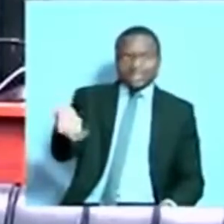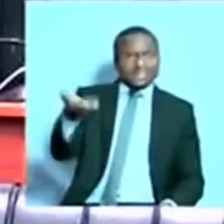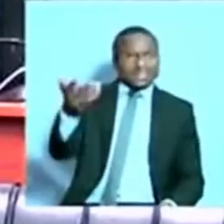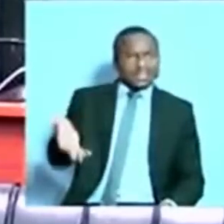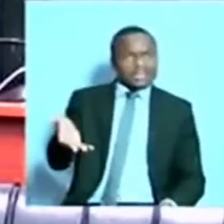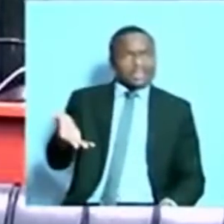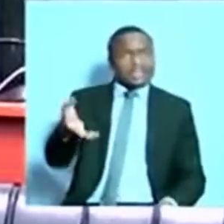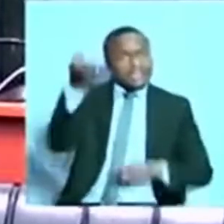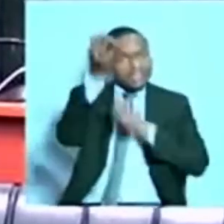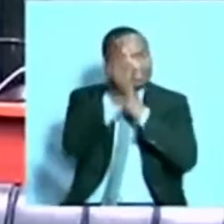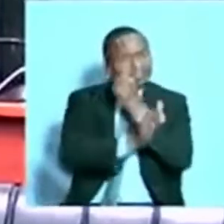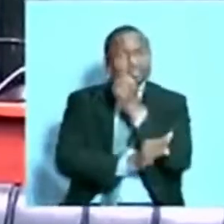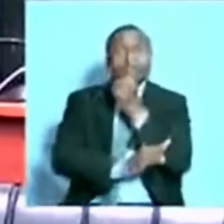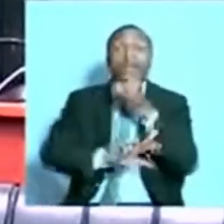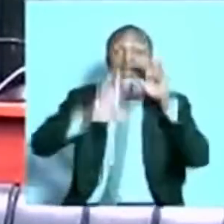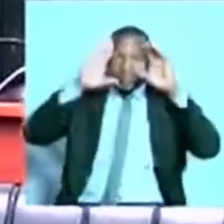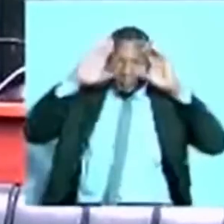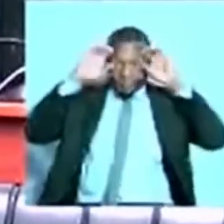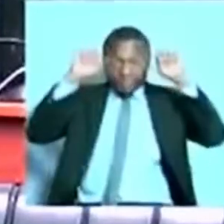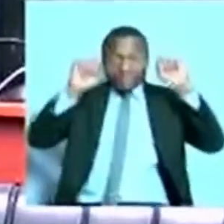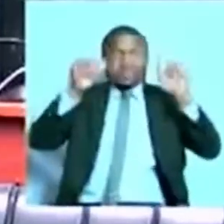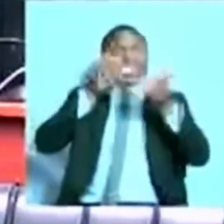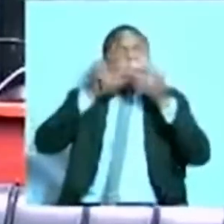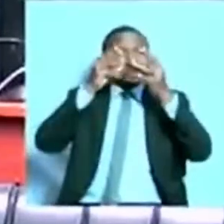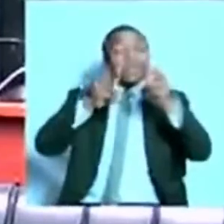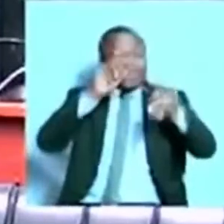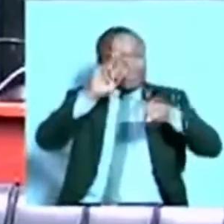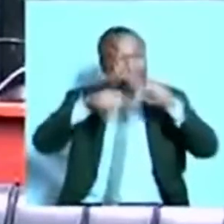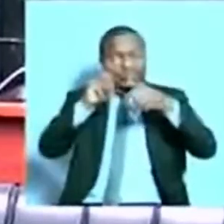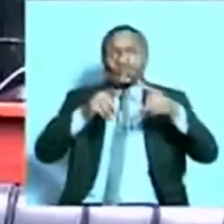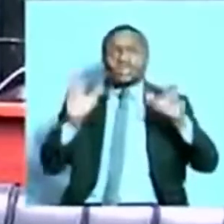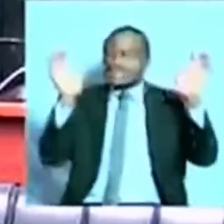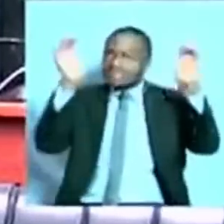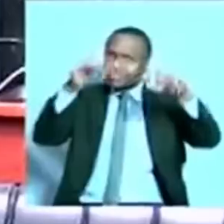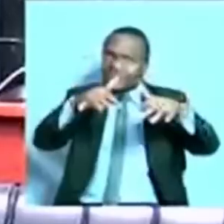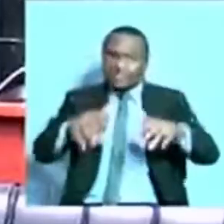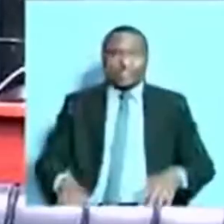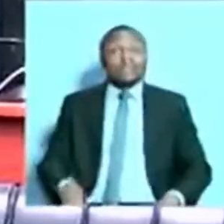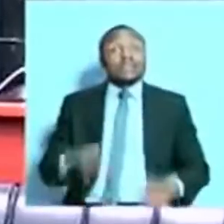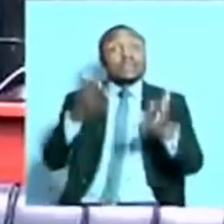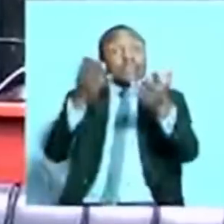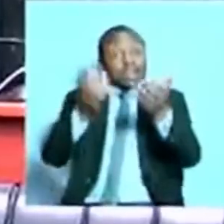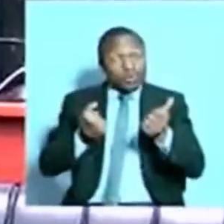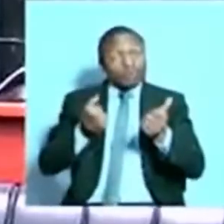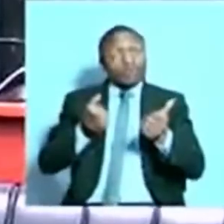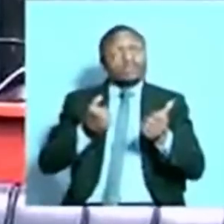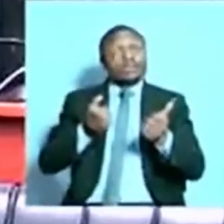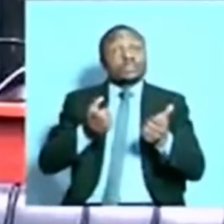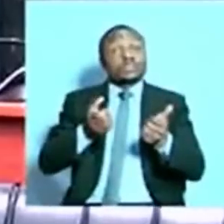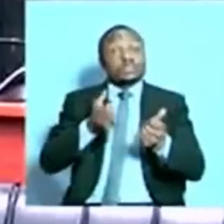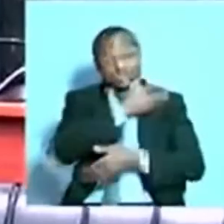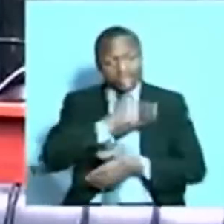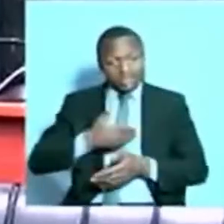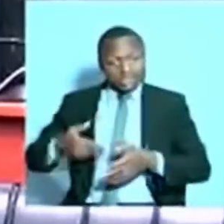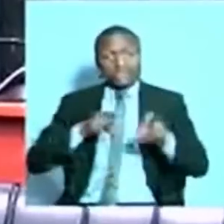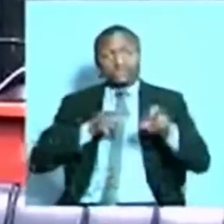a foreign president in that fashion in the People's Assembly? I seek your serious ruling, Madam